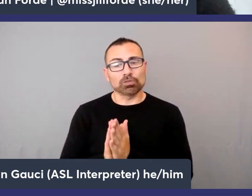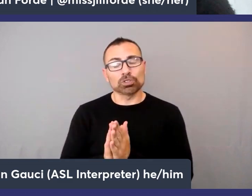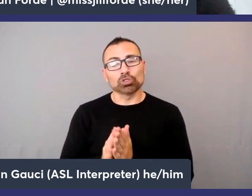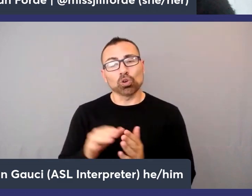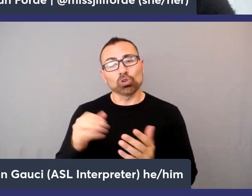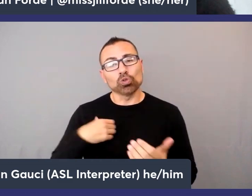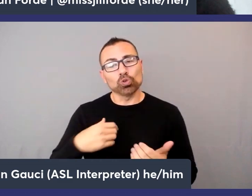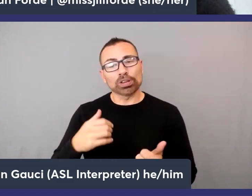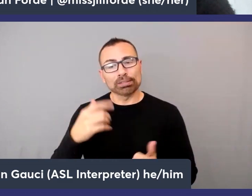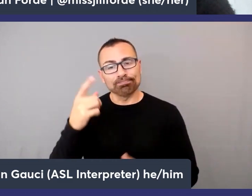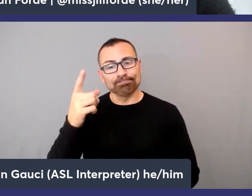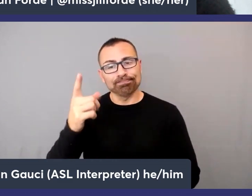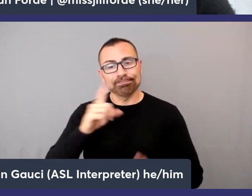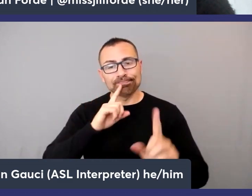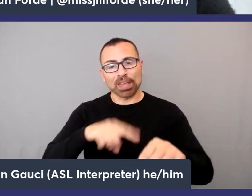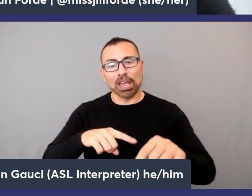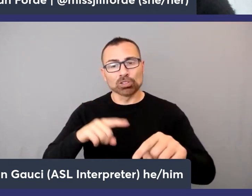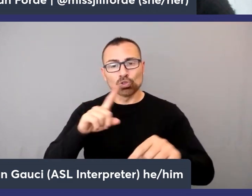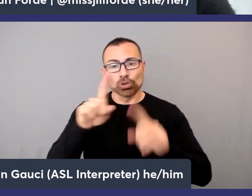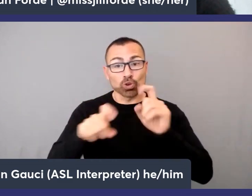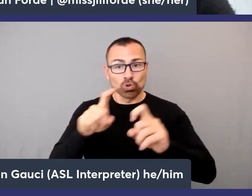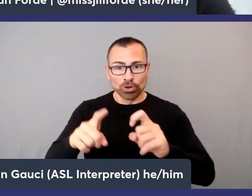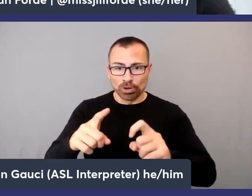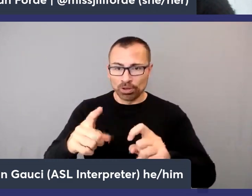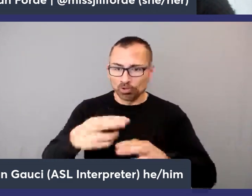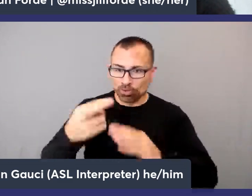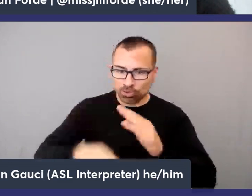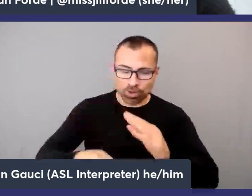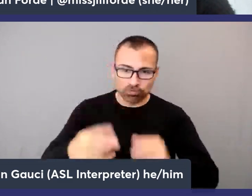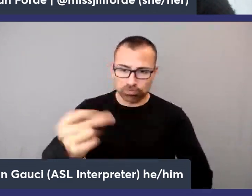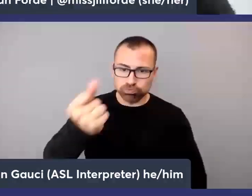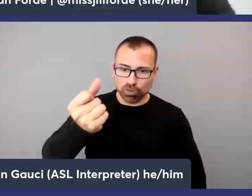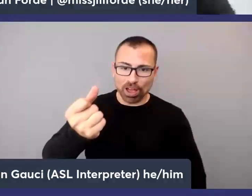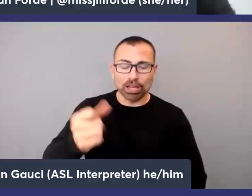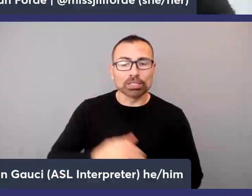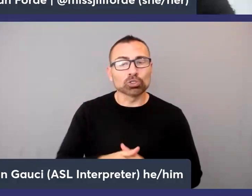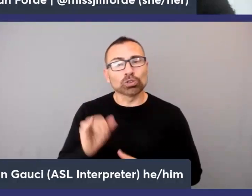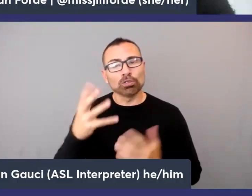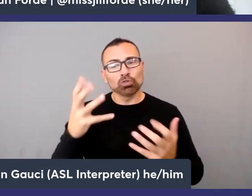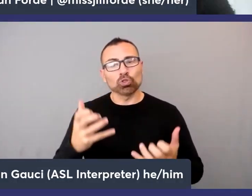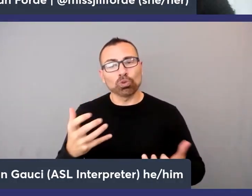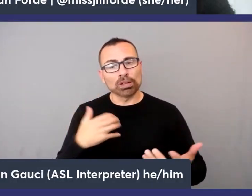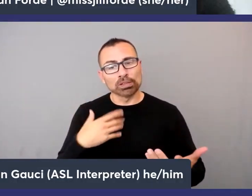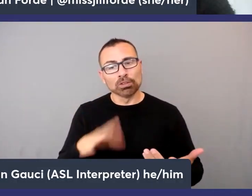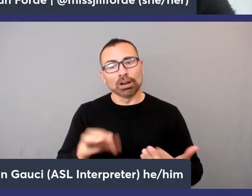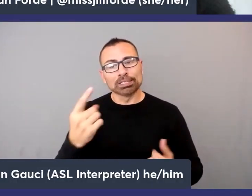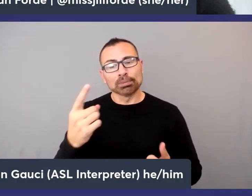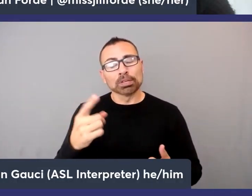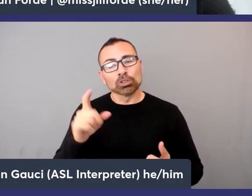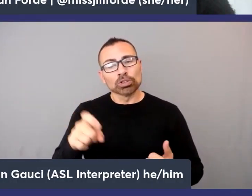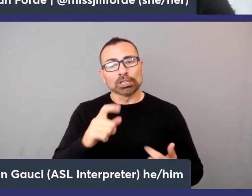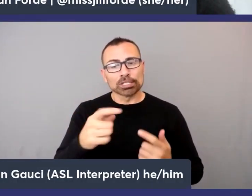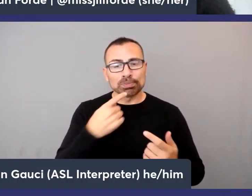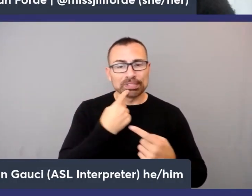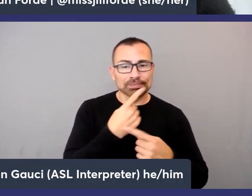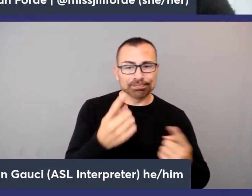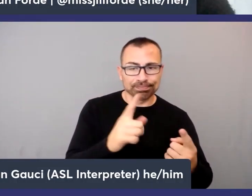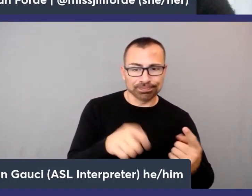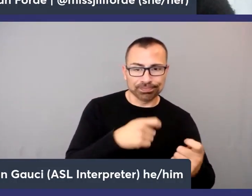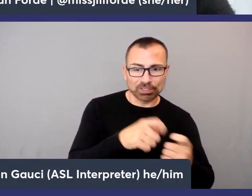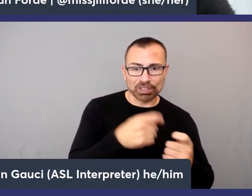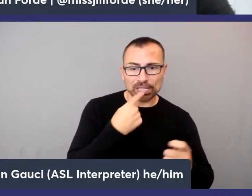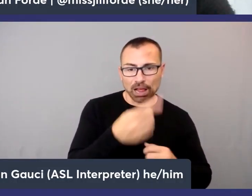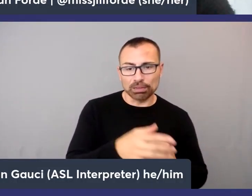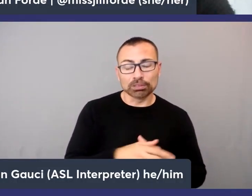aren't necessarily able to fetch things earlier unless you explicitly say, I want to be able to fetch this earlier. And that's kind of one of the advantages that